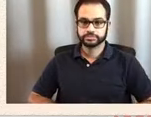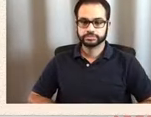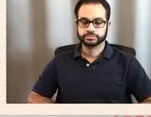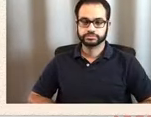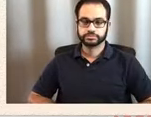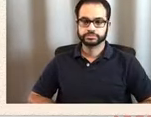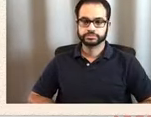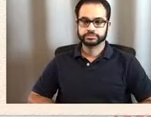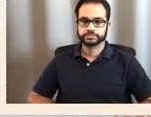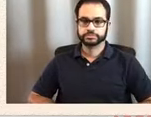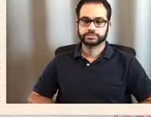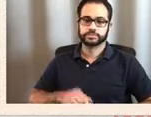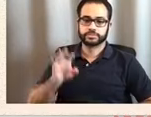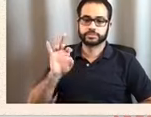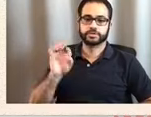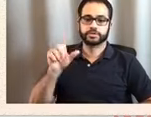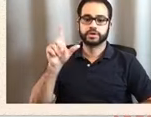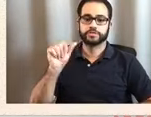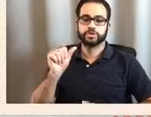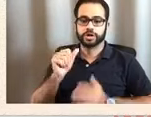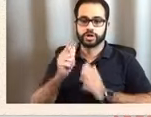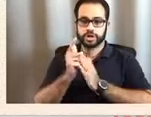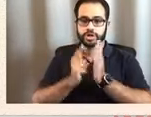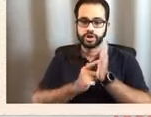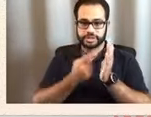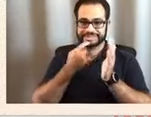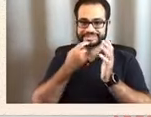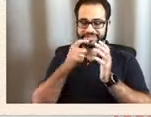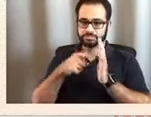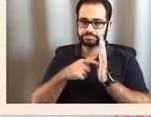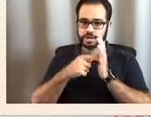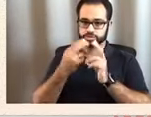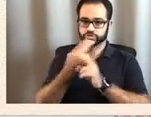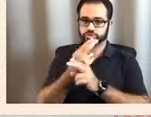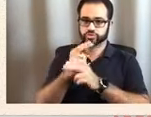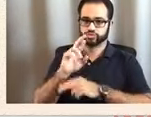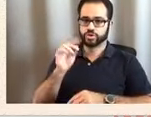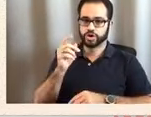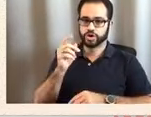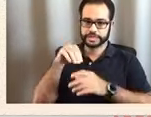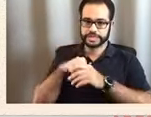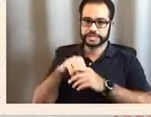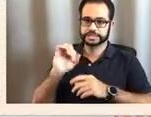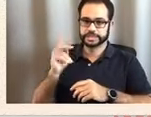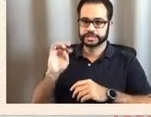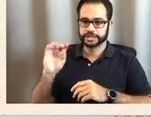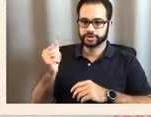Florida statute mandates the use of the roster within the Clearinghouse. Section